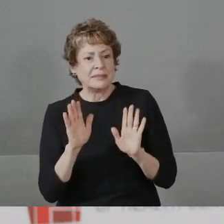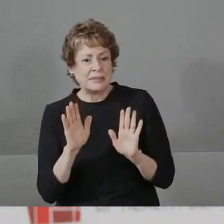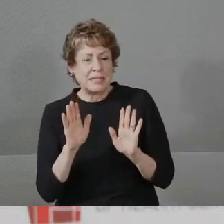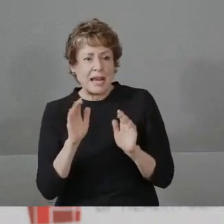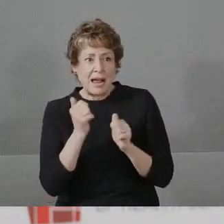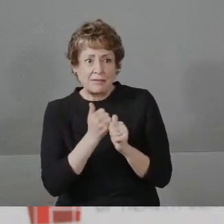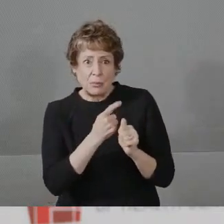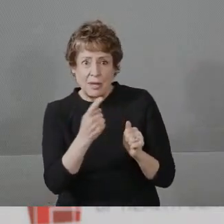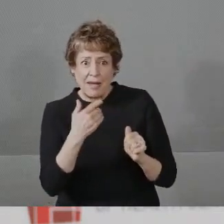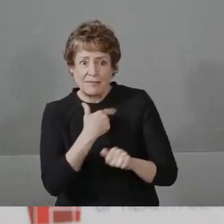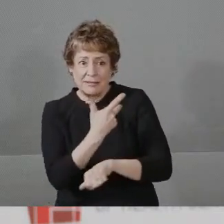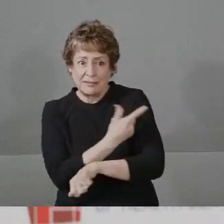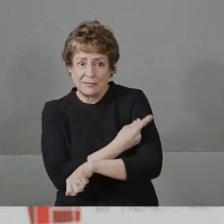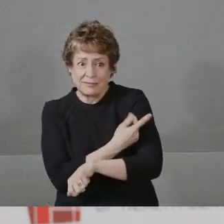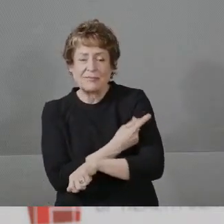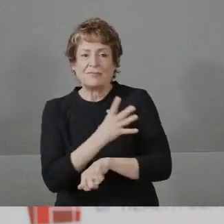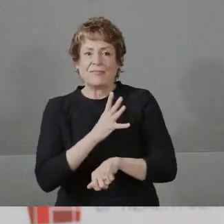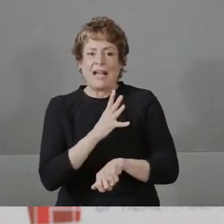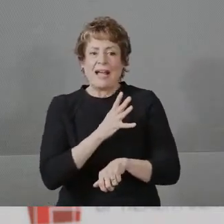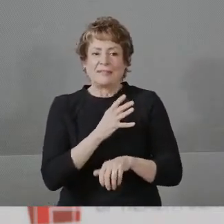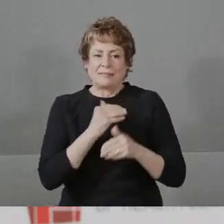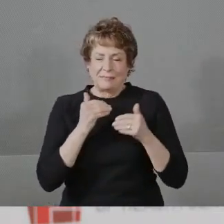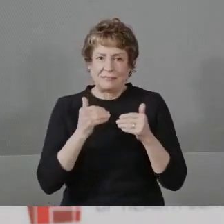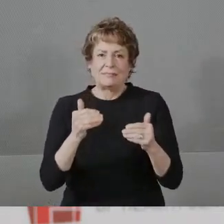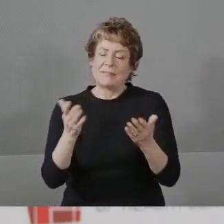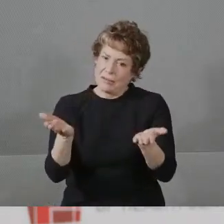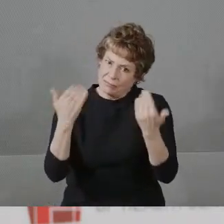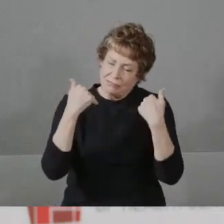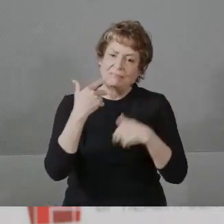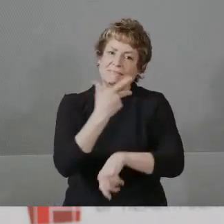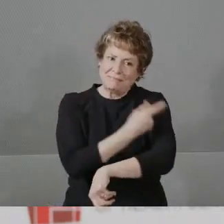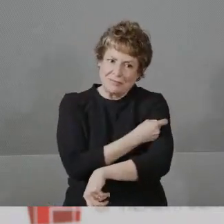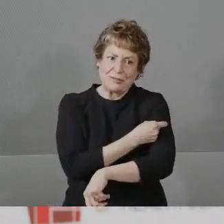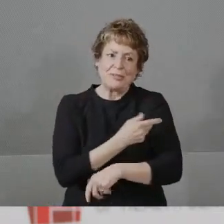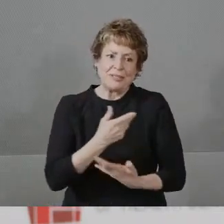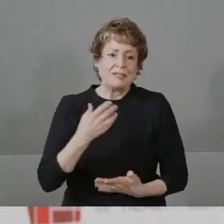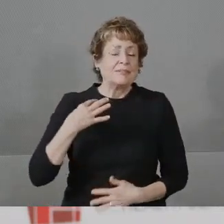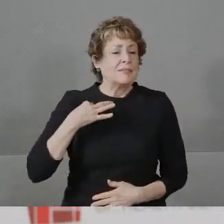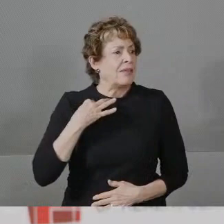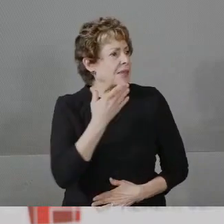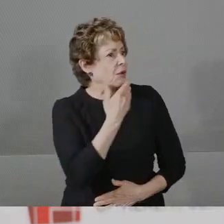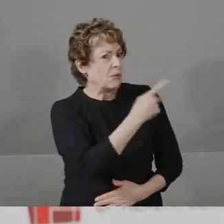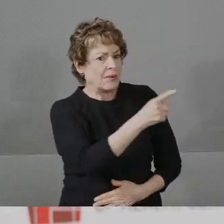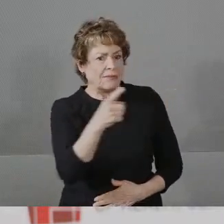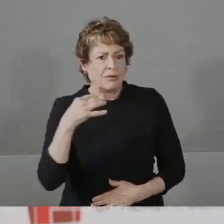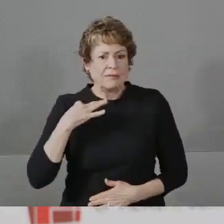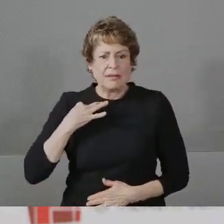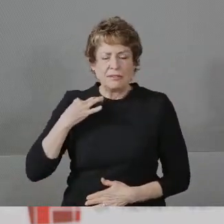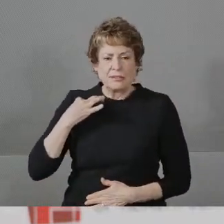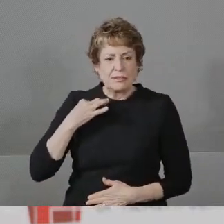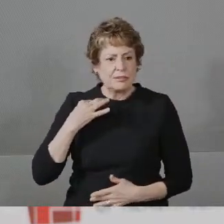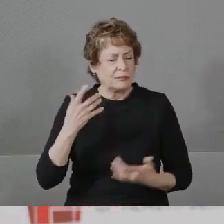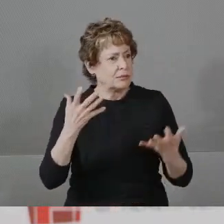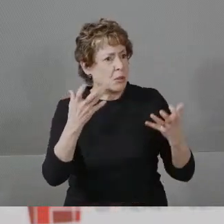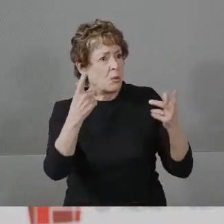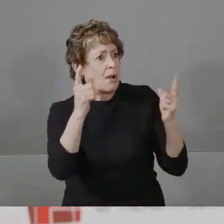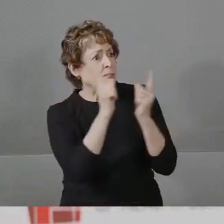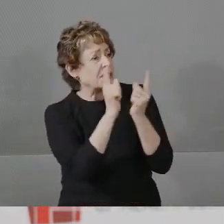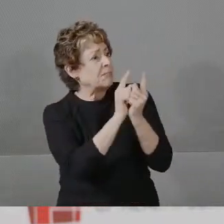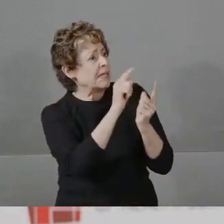So please join me in thanking our volunteers, and some of them will be available afterwards for one-on-one conversations. So thank you, everybody.